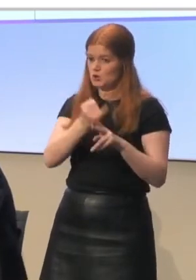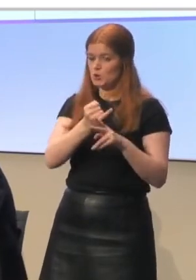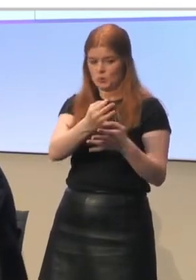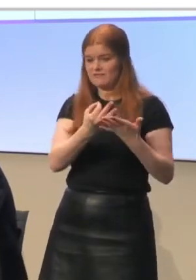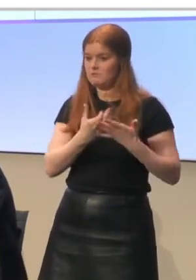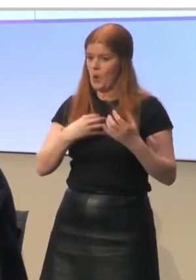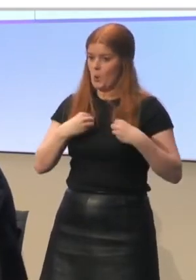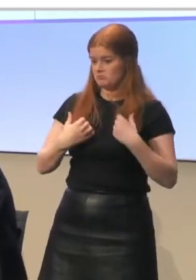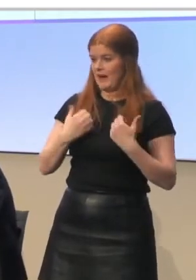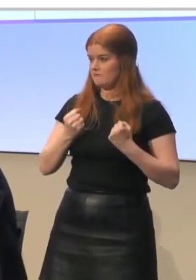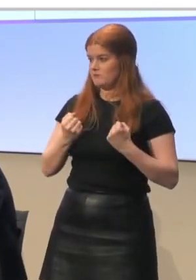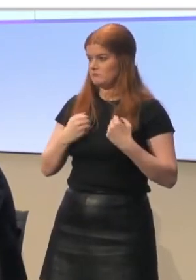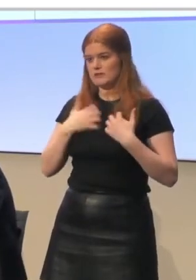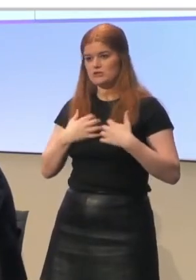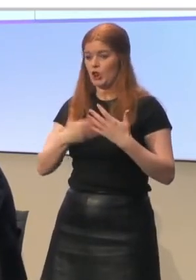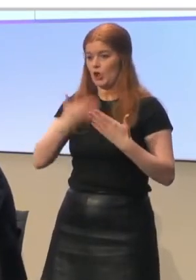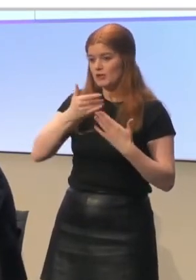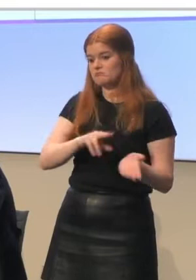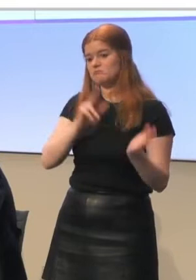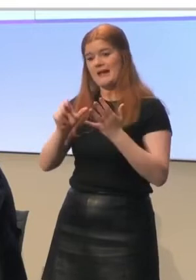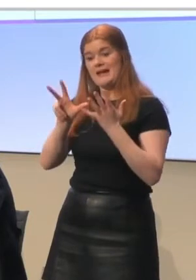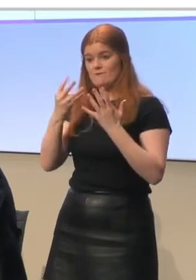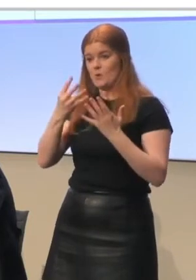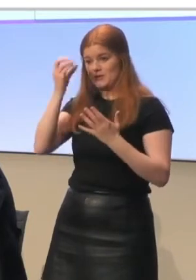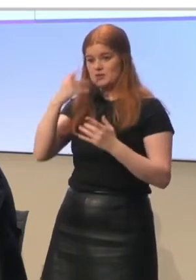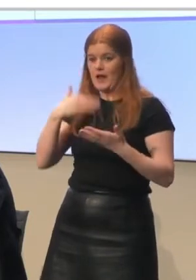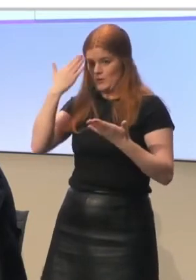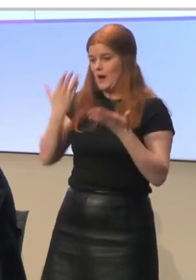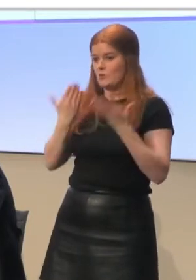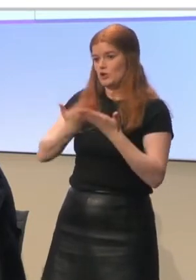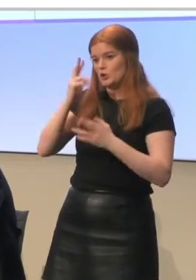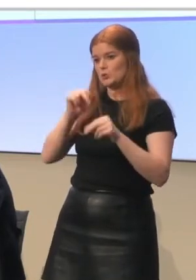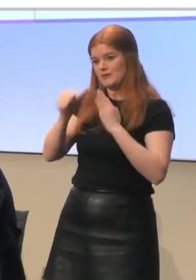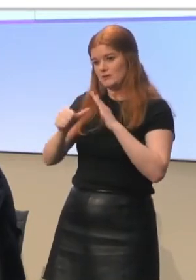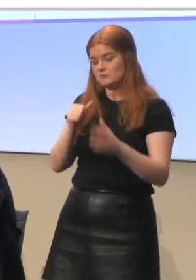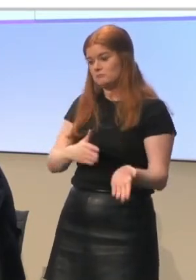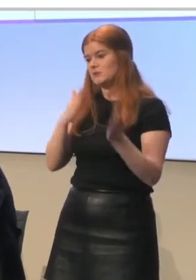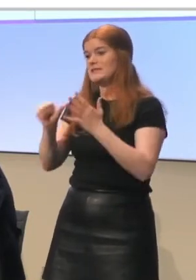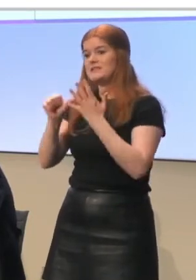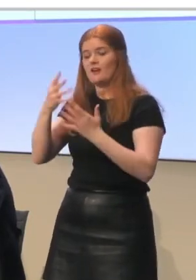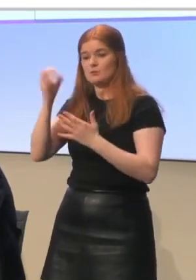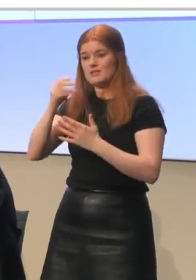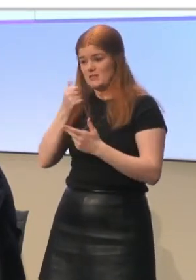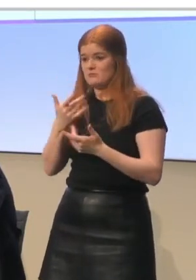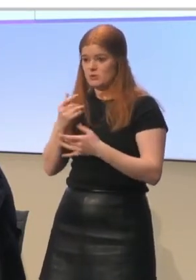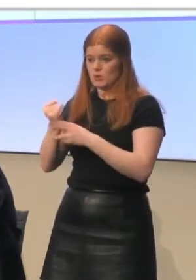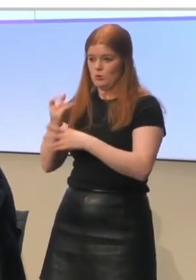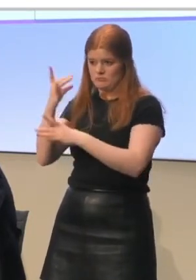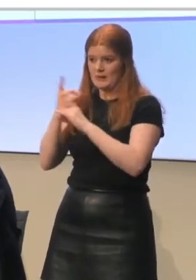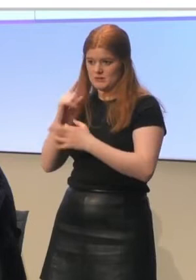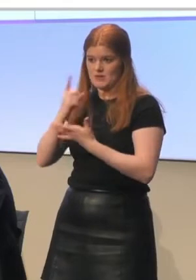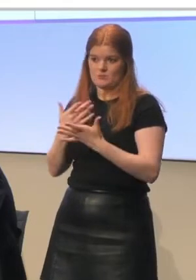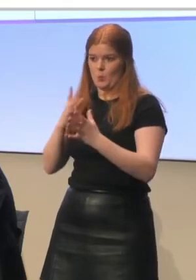interest in learning. 84% felt they knew how to learn new skills. 65% felt that school helped to decide what to do after